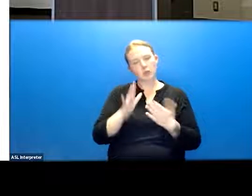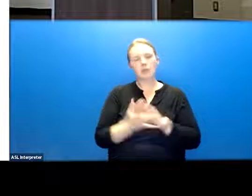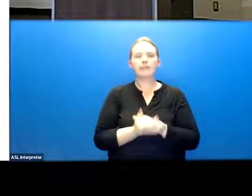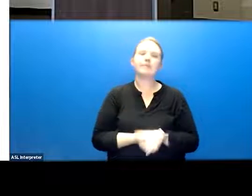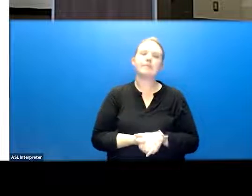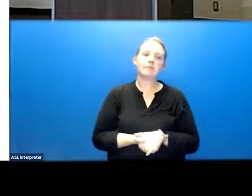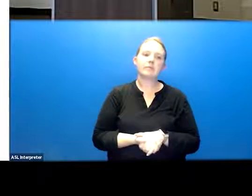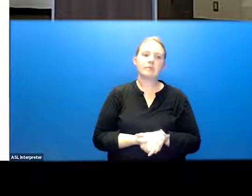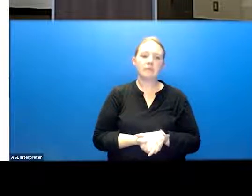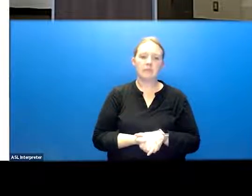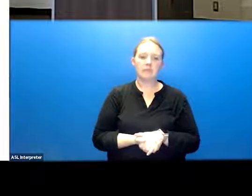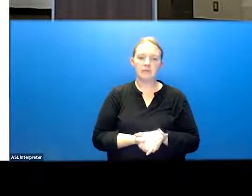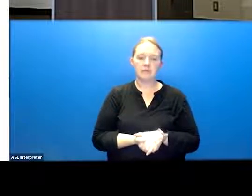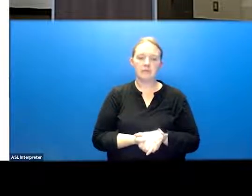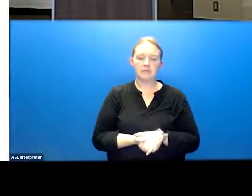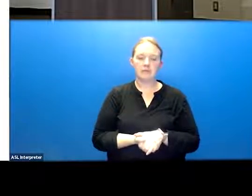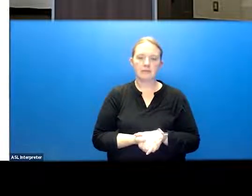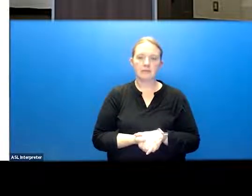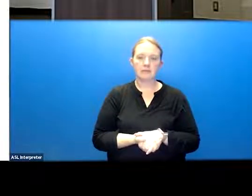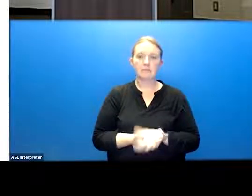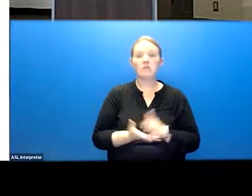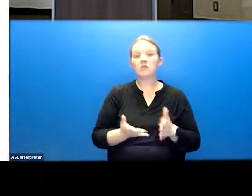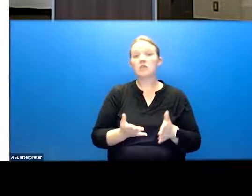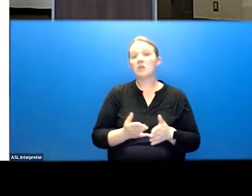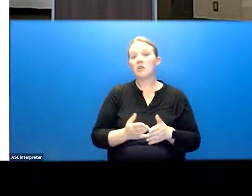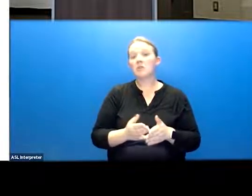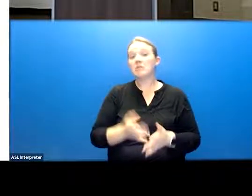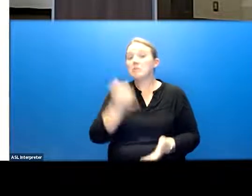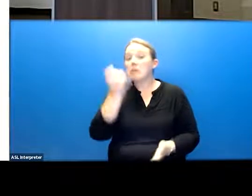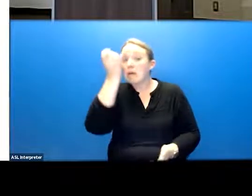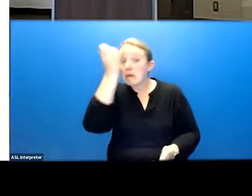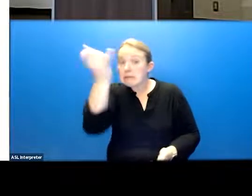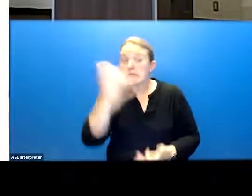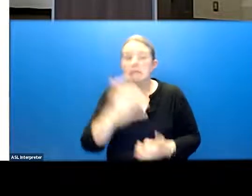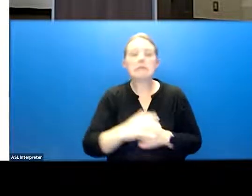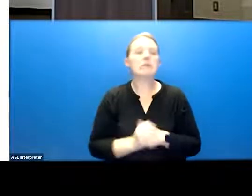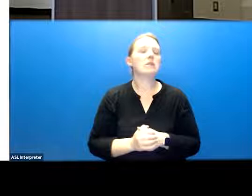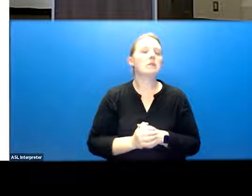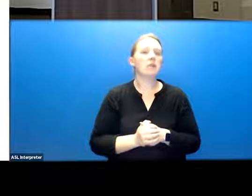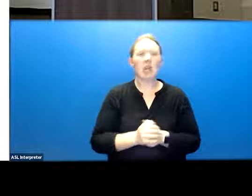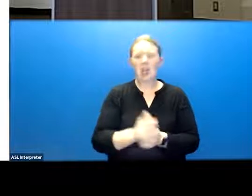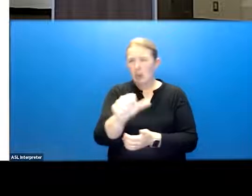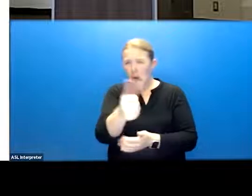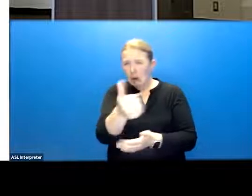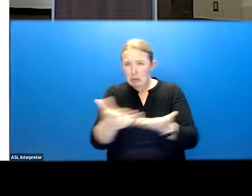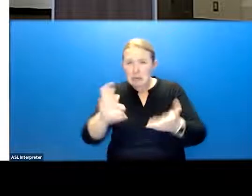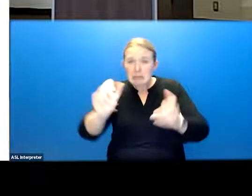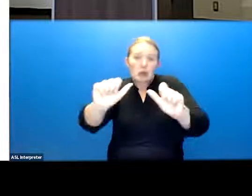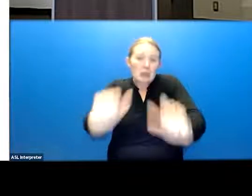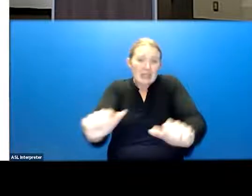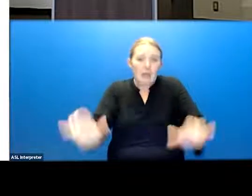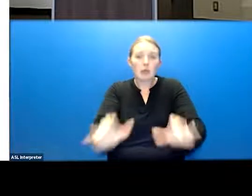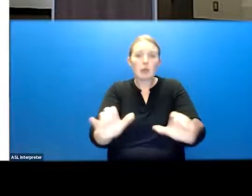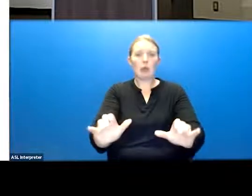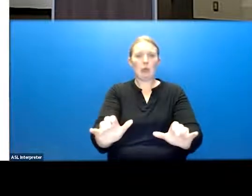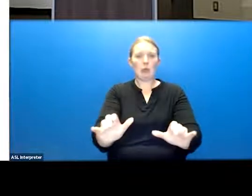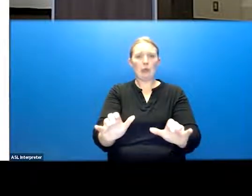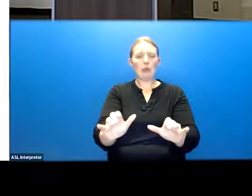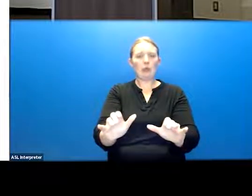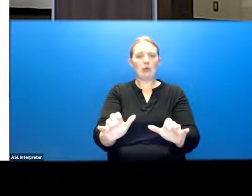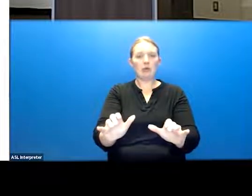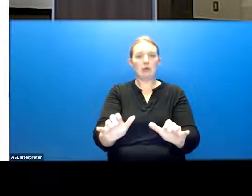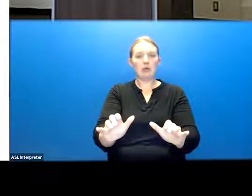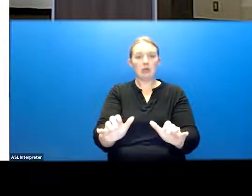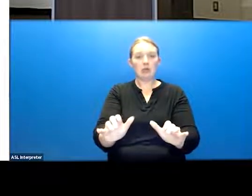so I throw it back at you all to think about, are there additional things that you can do to